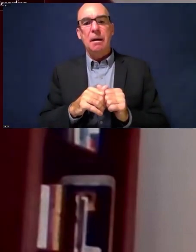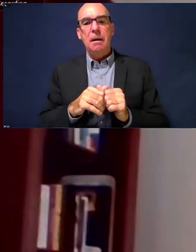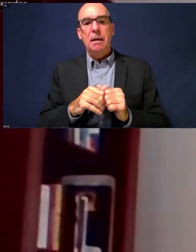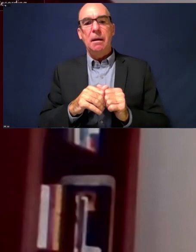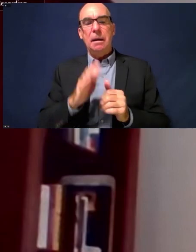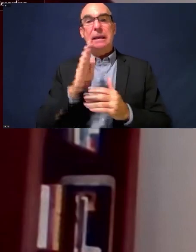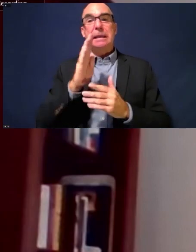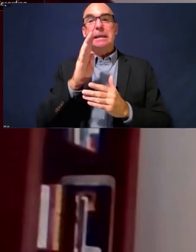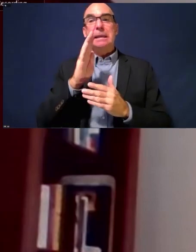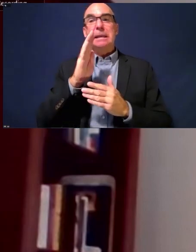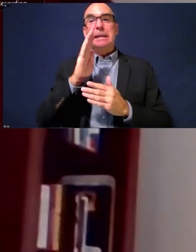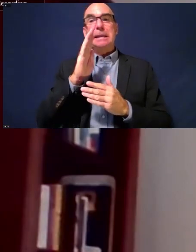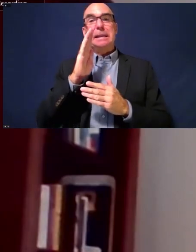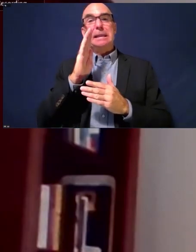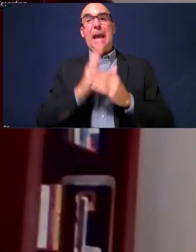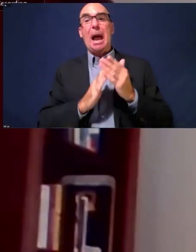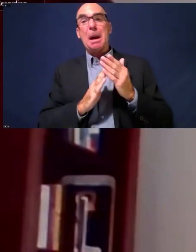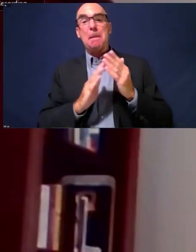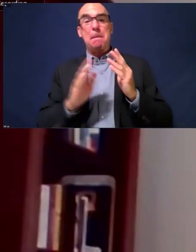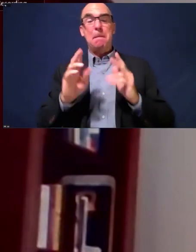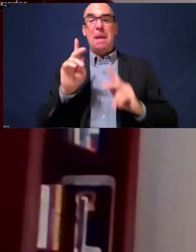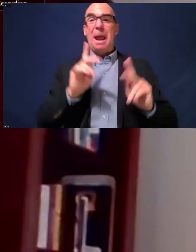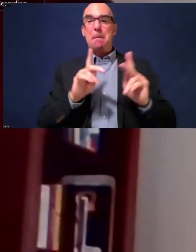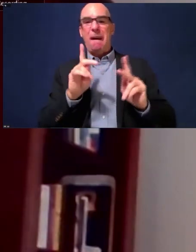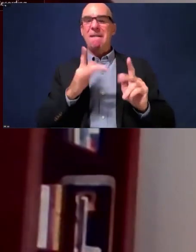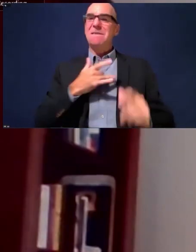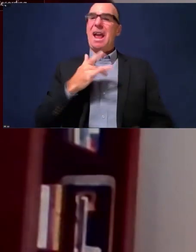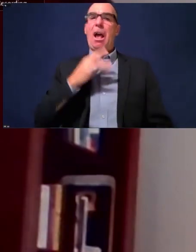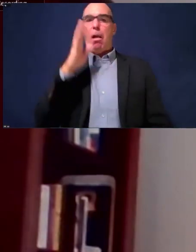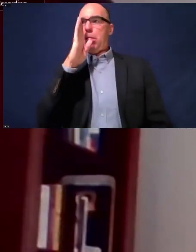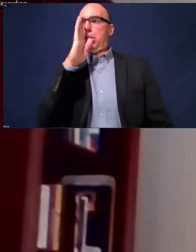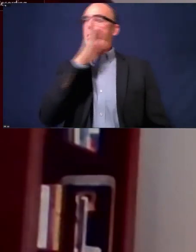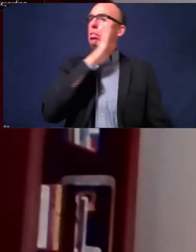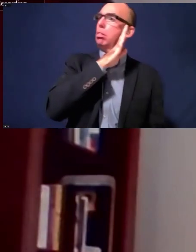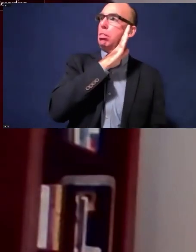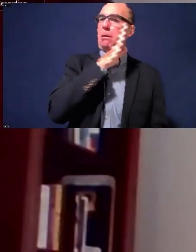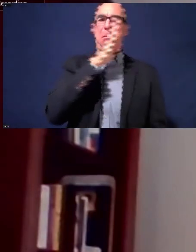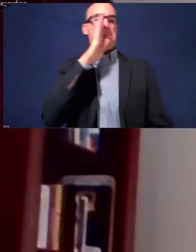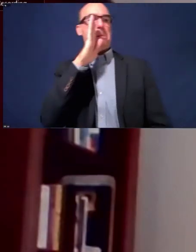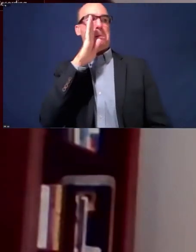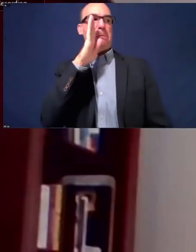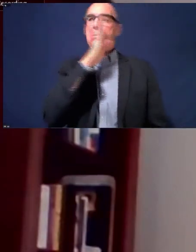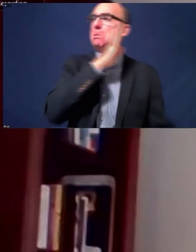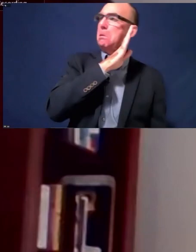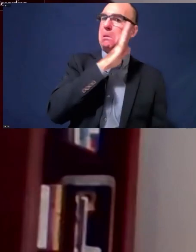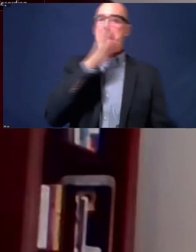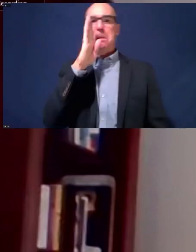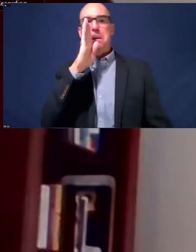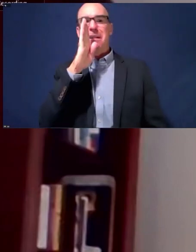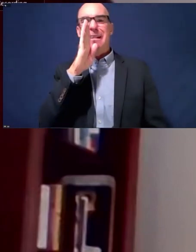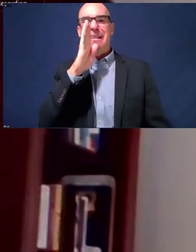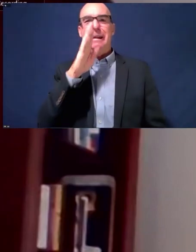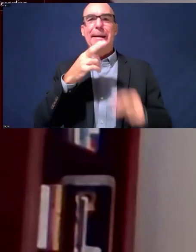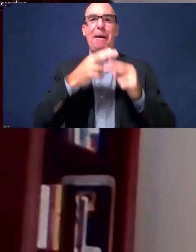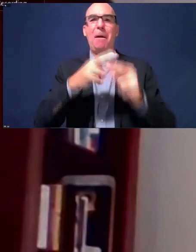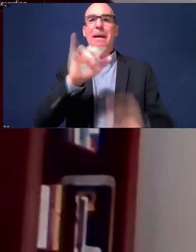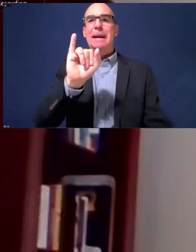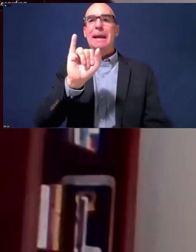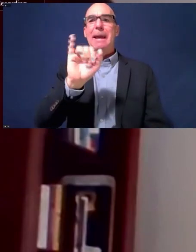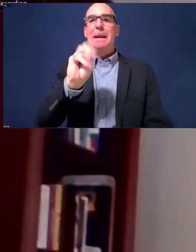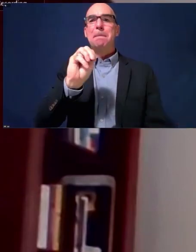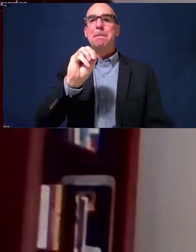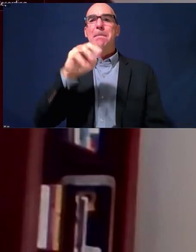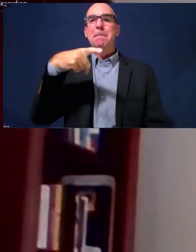an imposter in certain situations or roles. This is a common experience of faculty from underrepresented groups who can